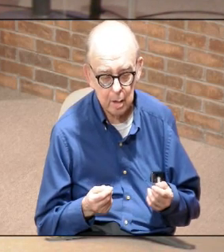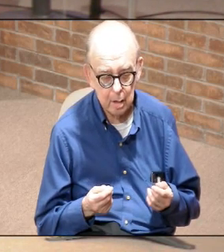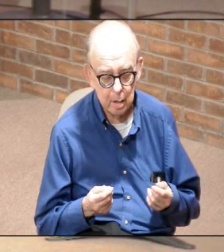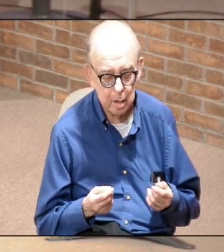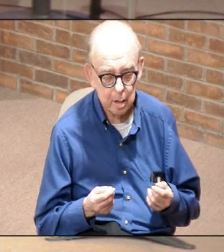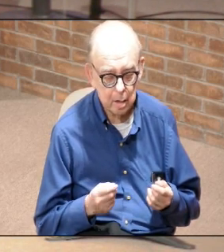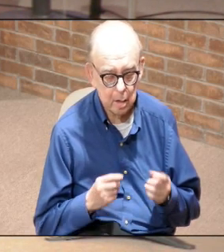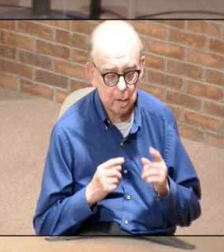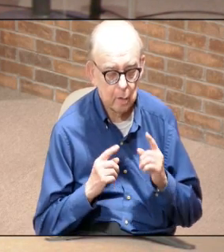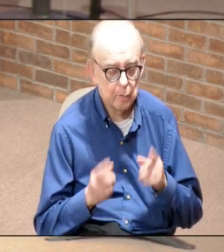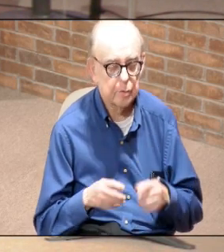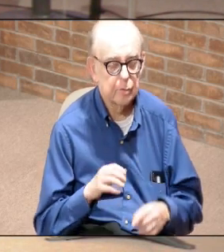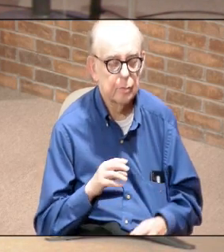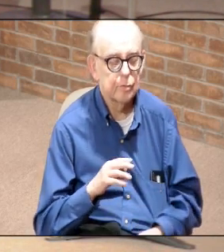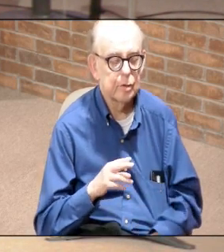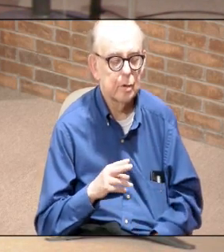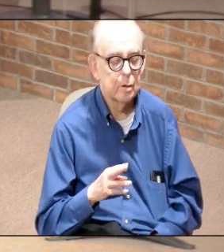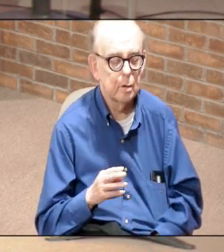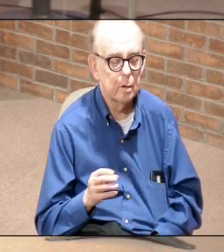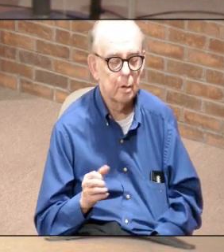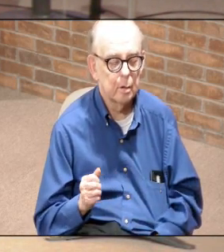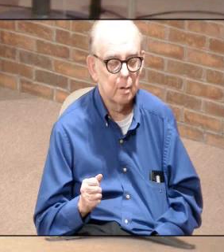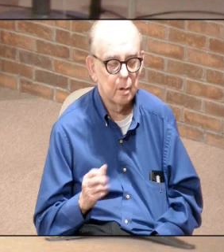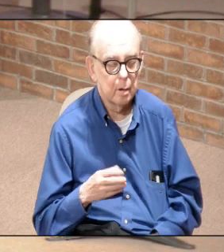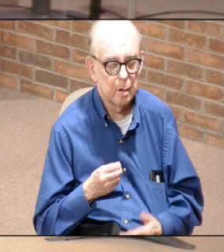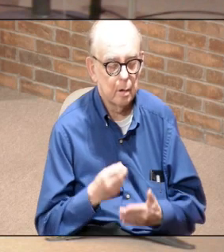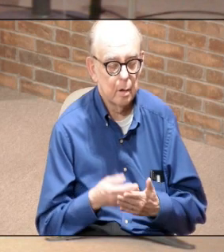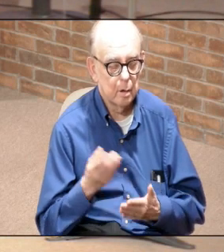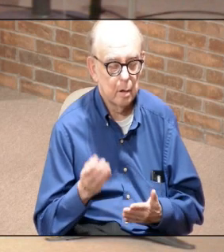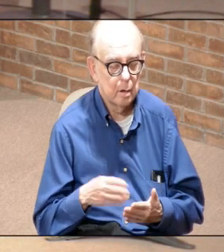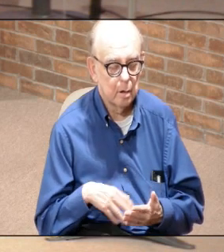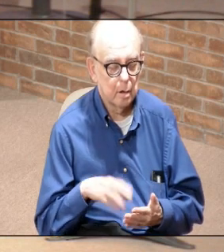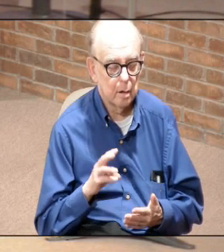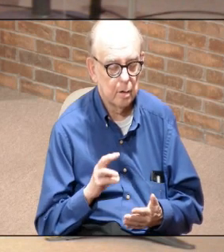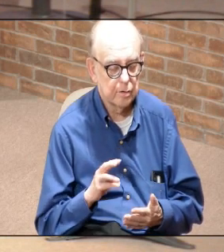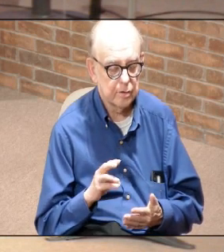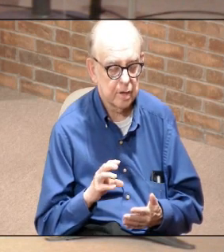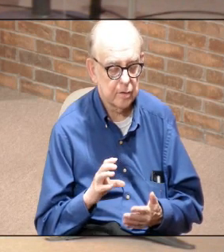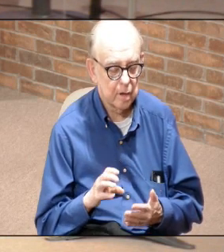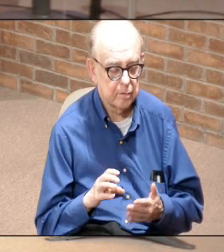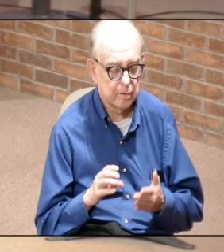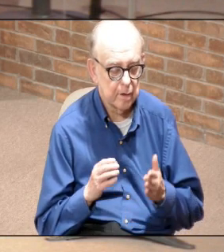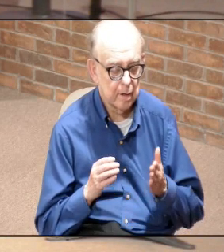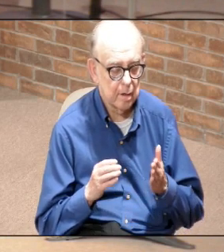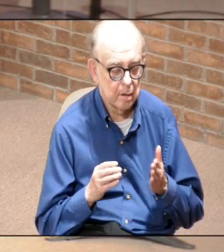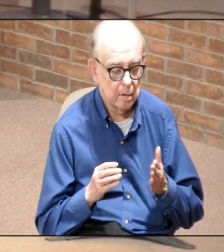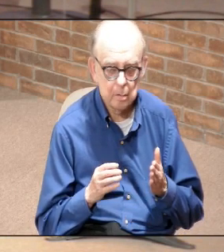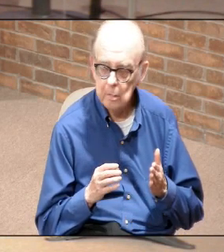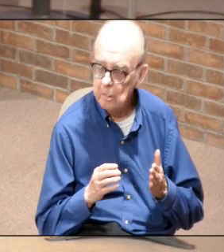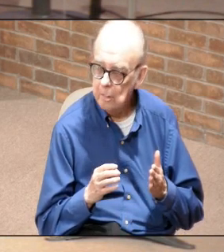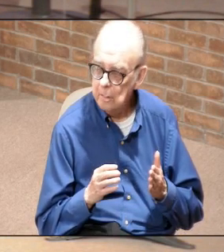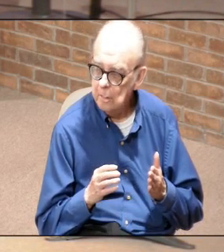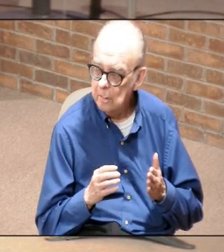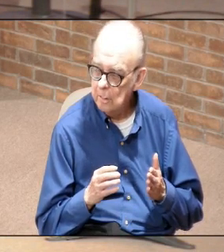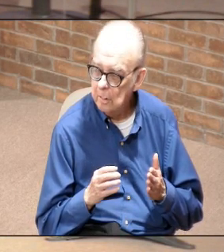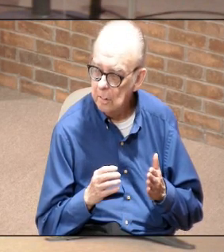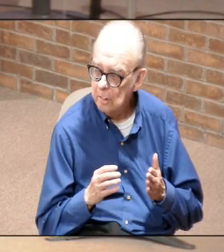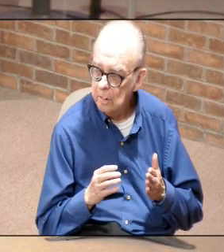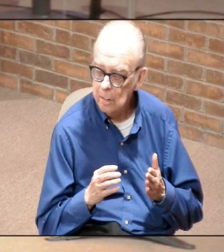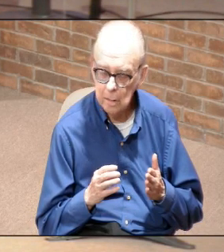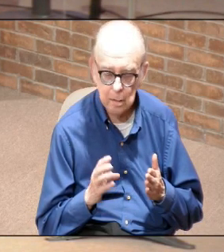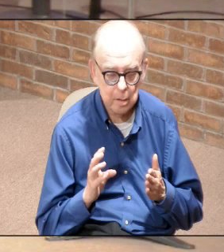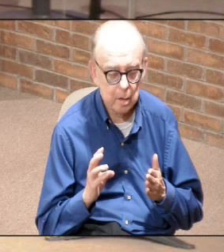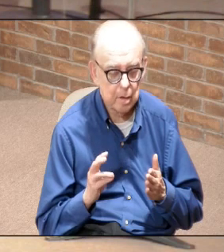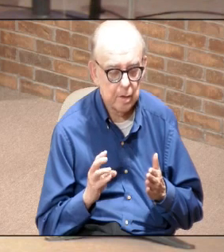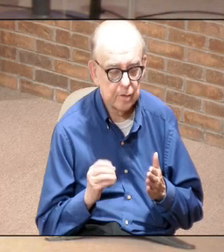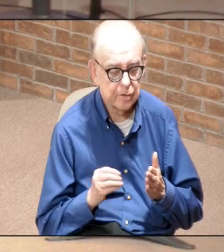He went to Cuba and bought 600,000 acres or 60,000. Let's just